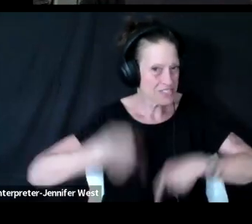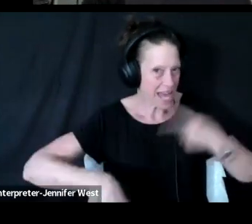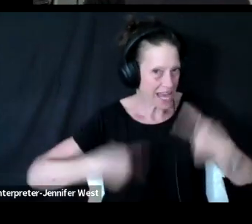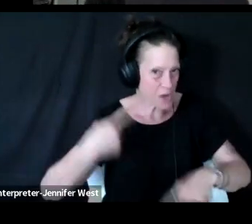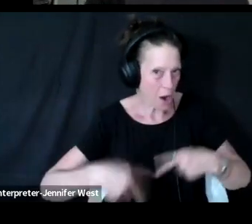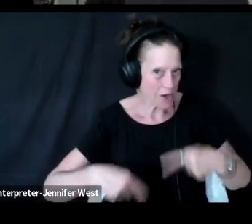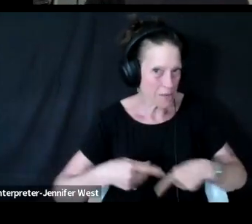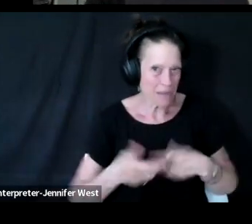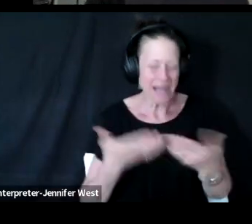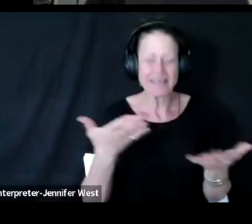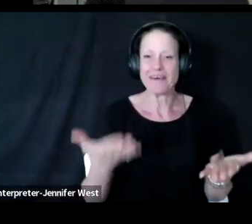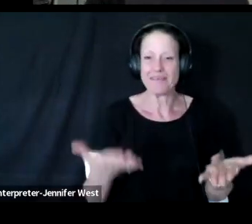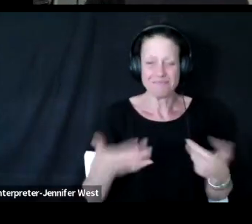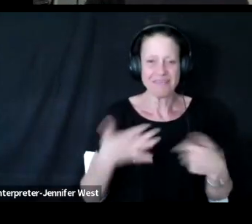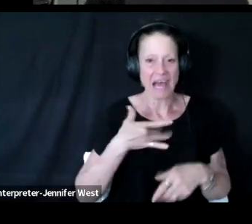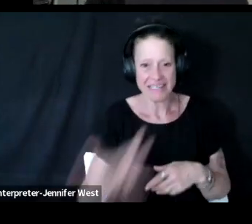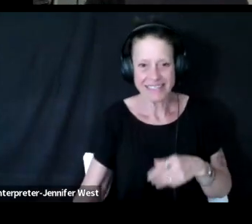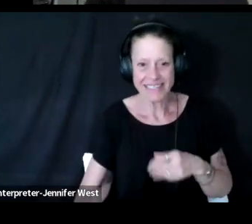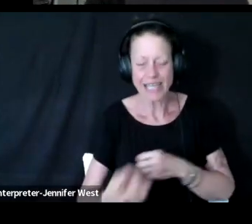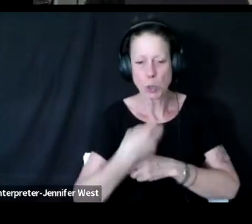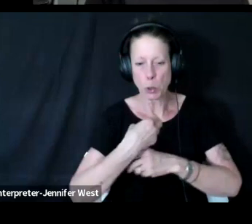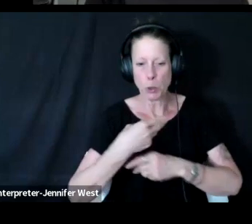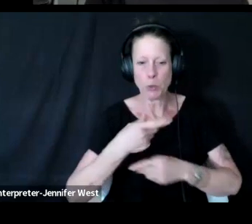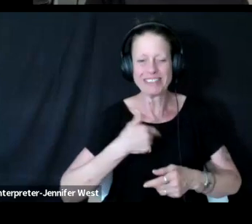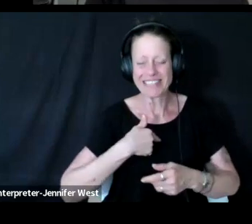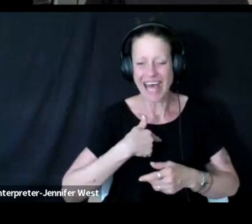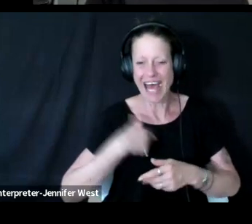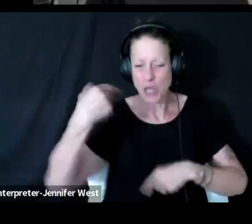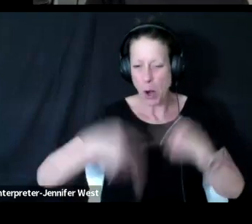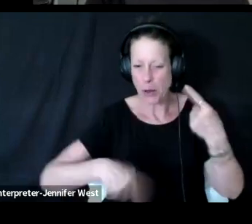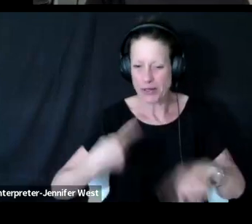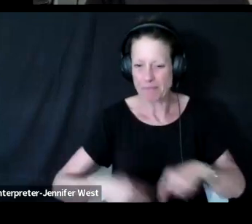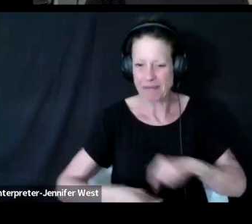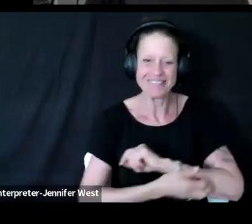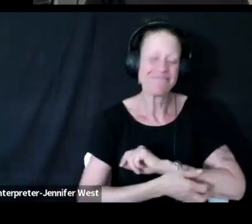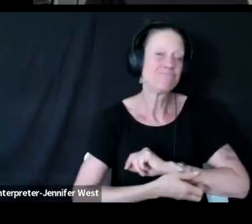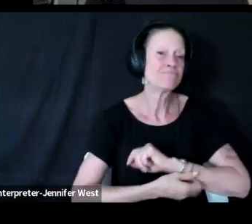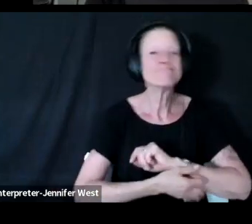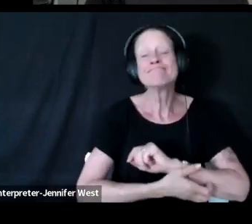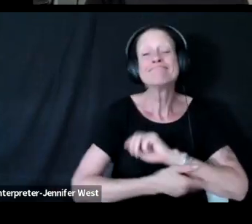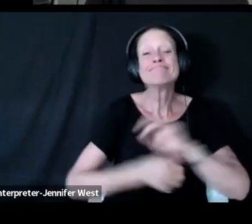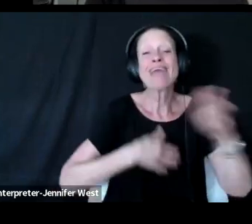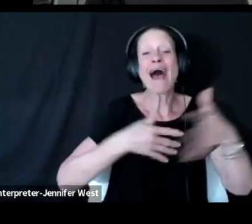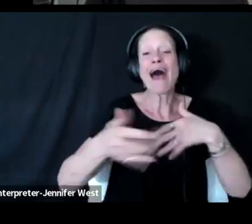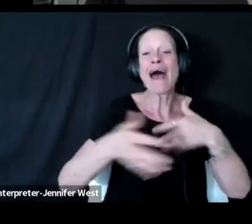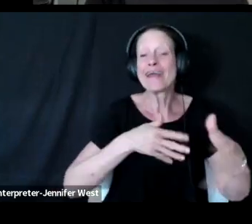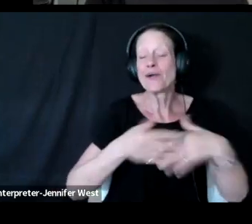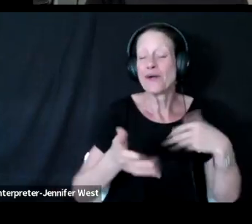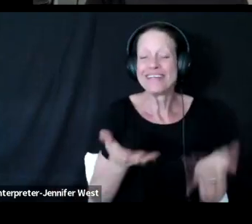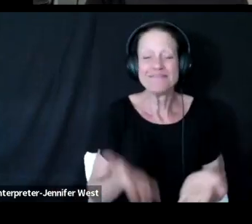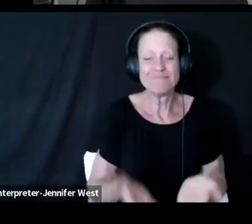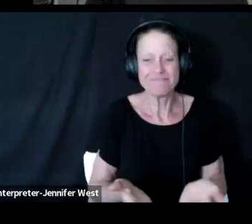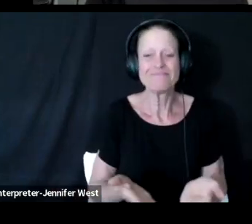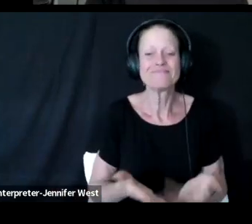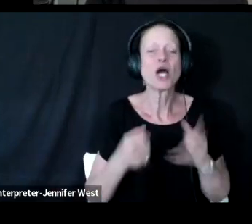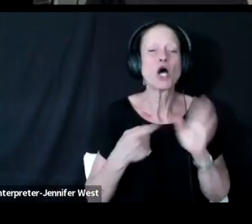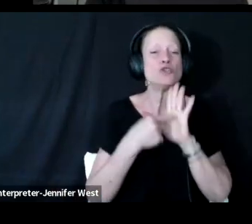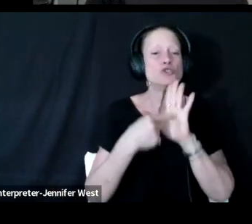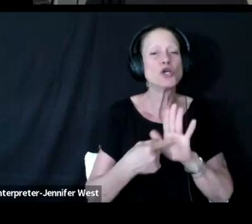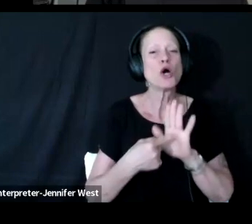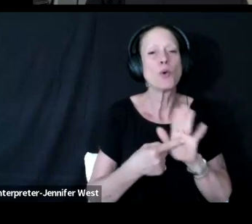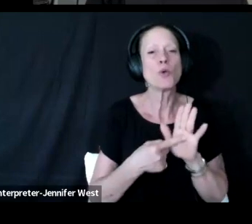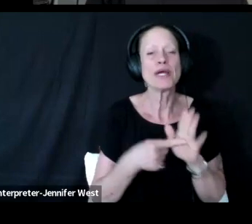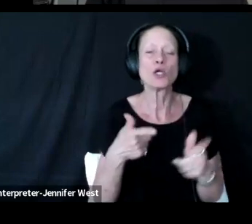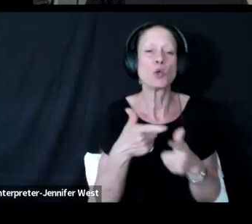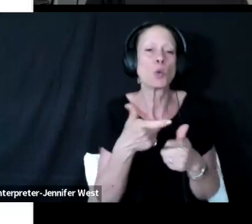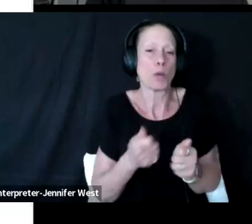but I like to put it out there. So, okay. So again, just showing you quickly